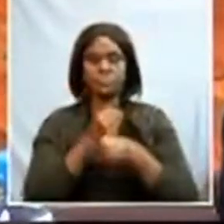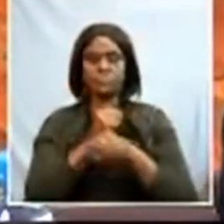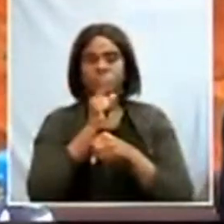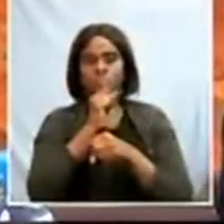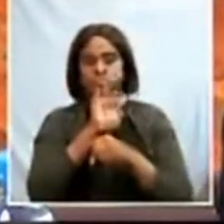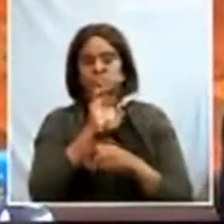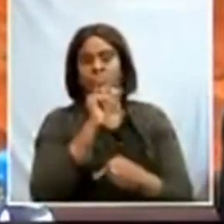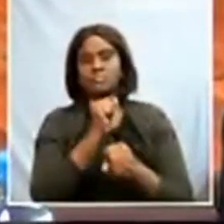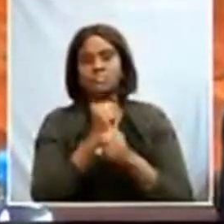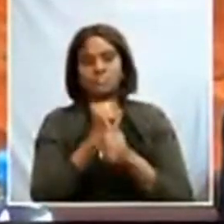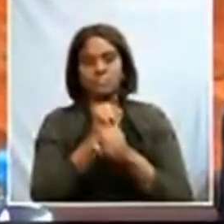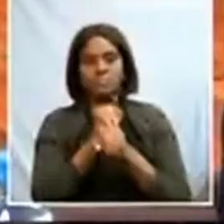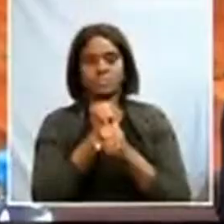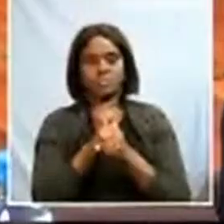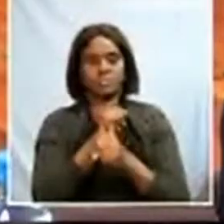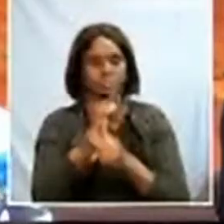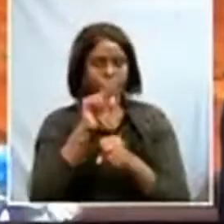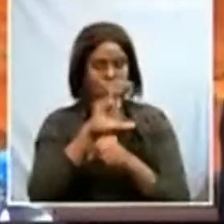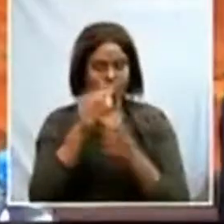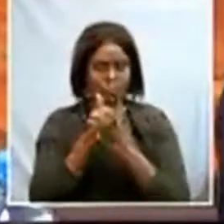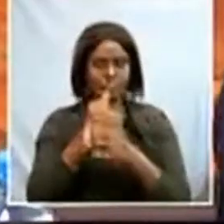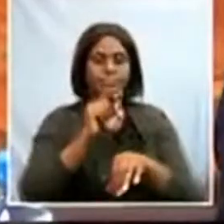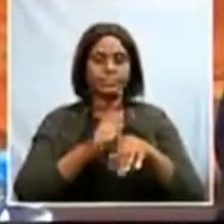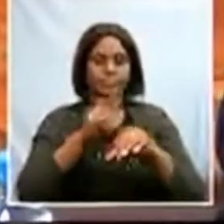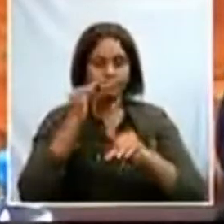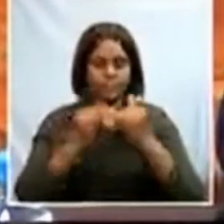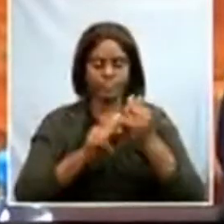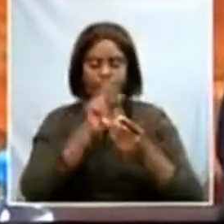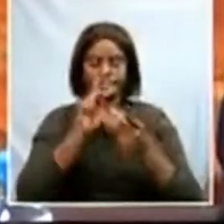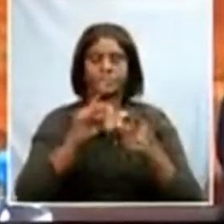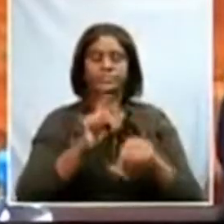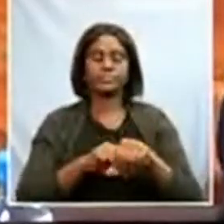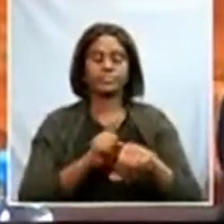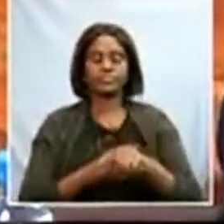the works are always completed on time.